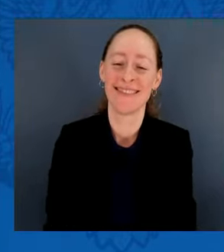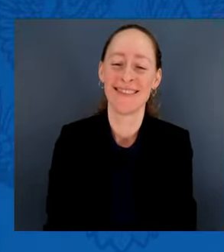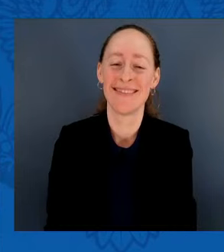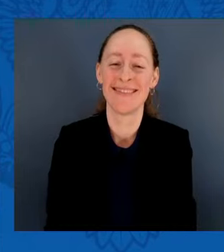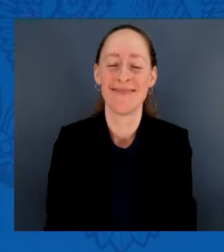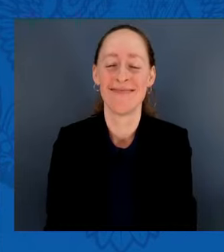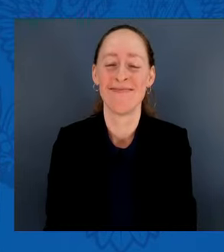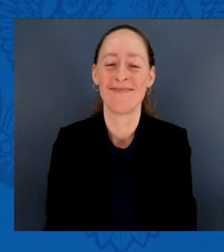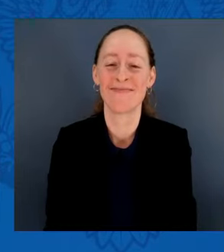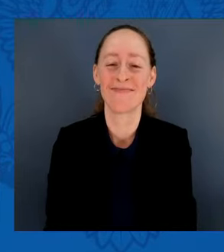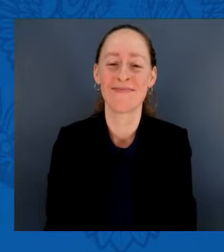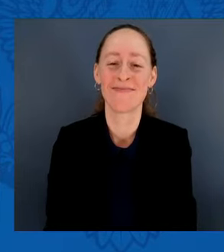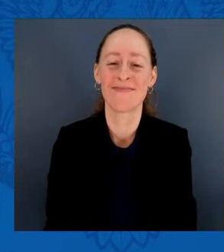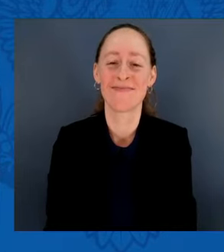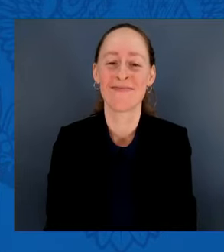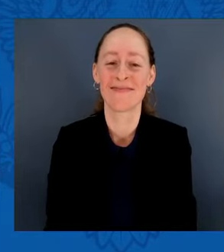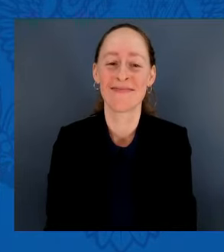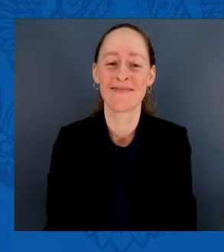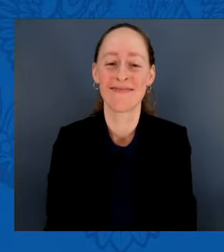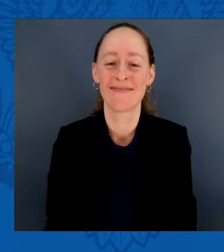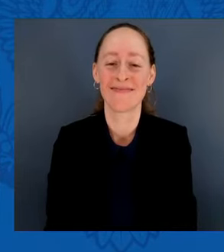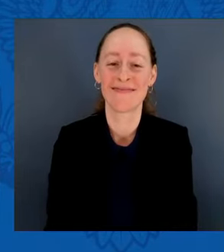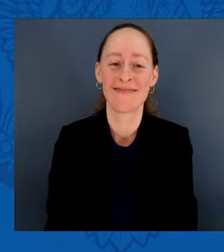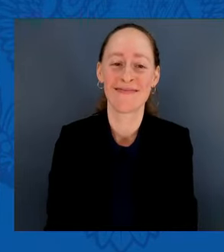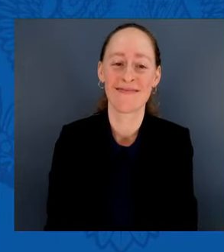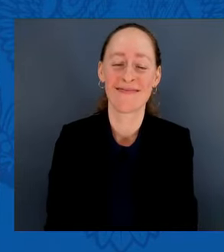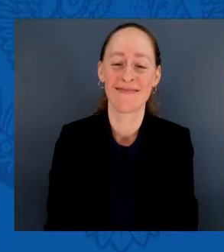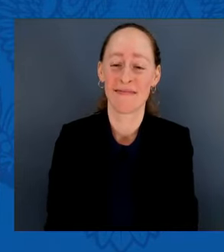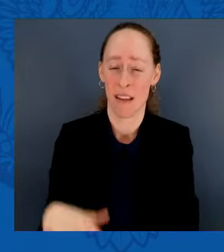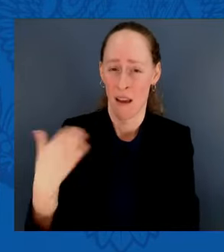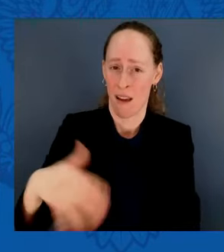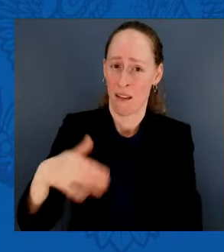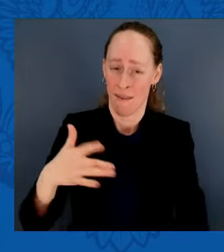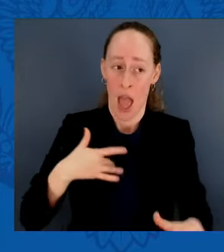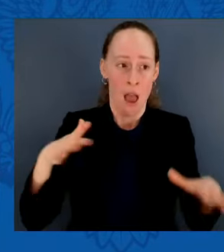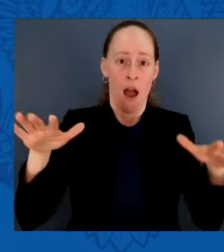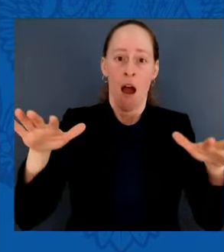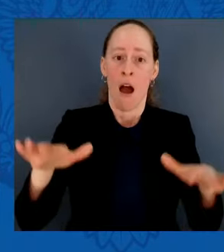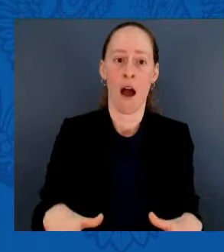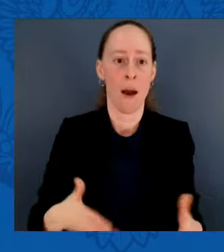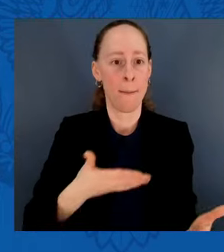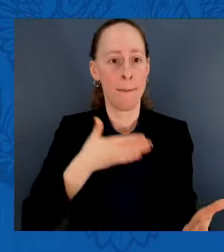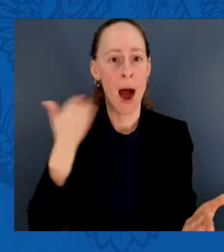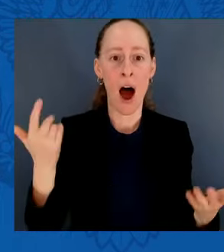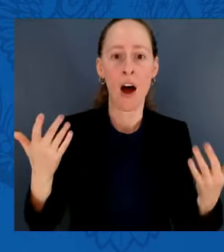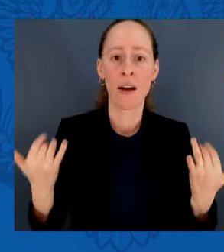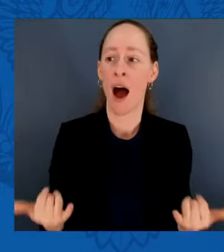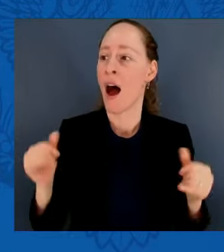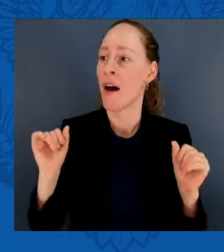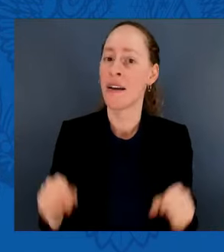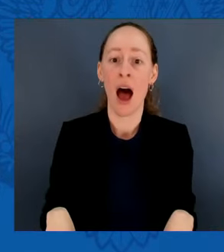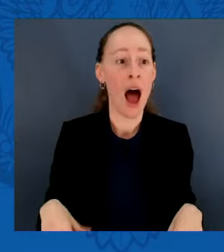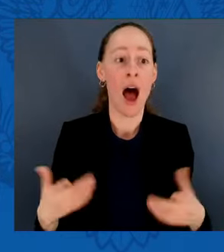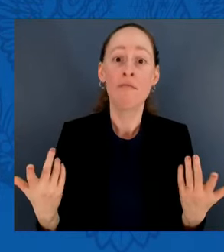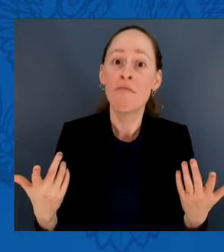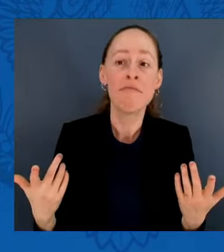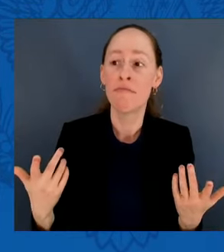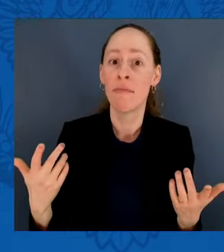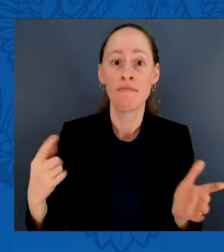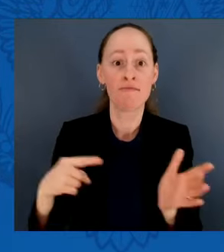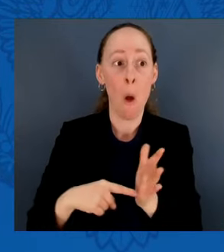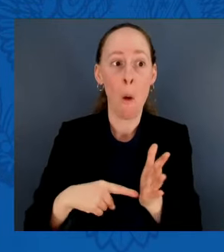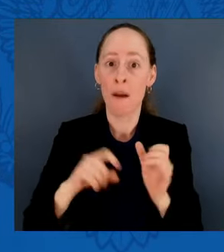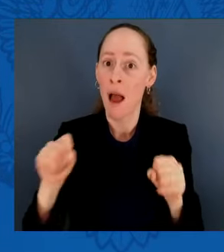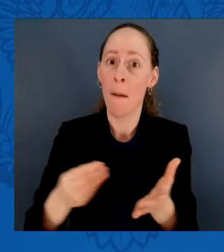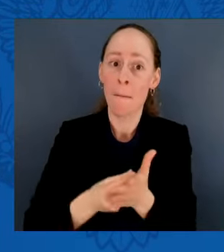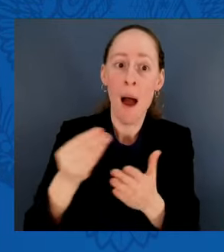such relief is good for the economy because folks are now able to buy a home, start a business, start a family.